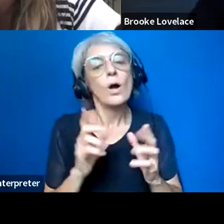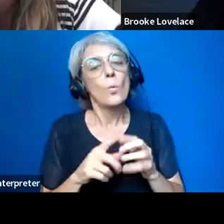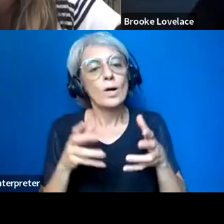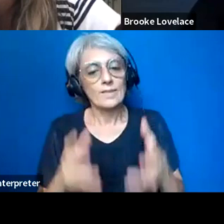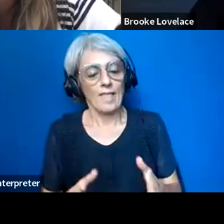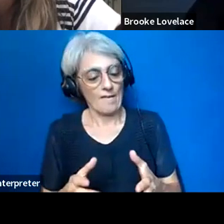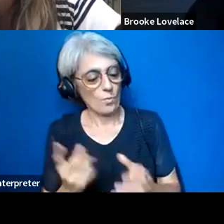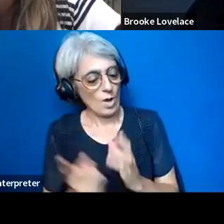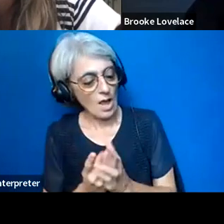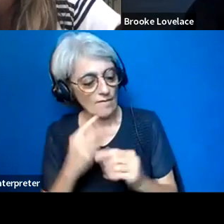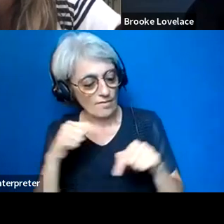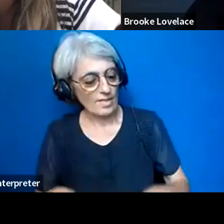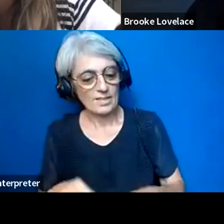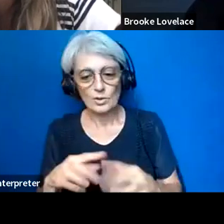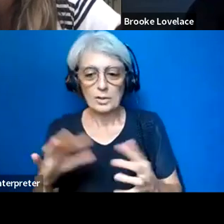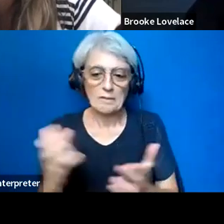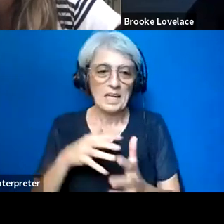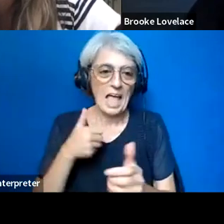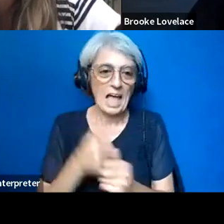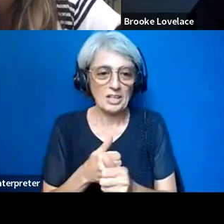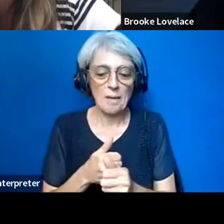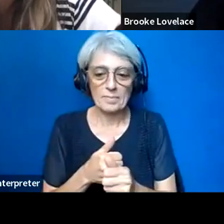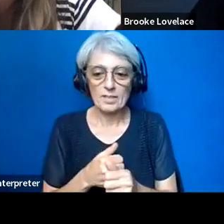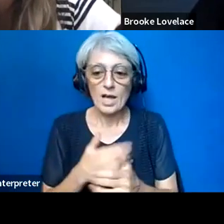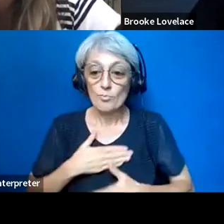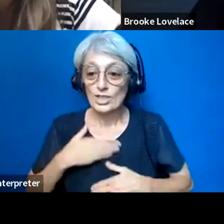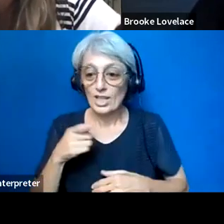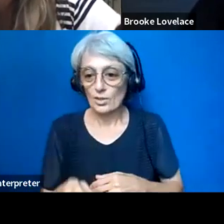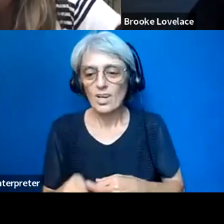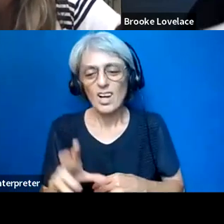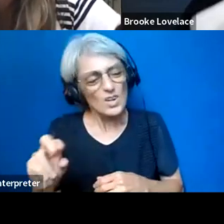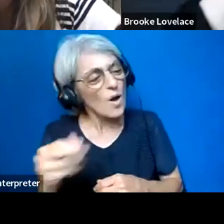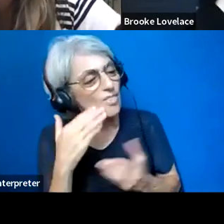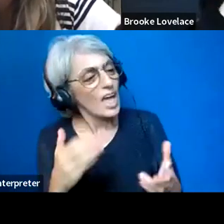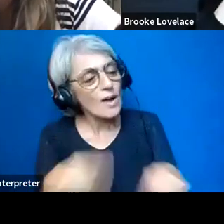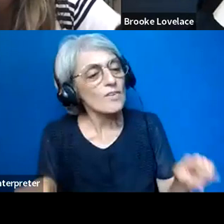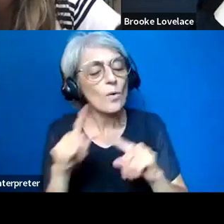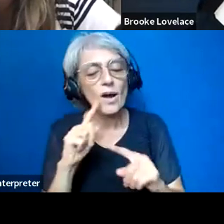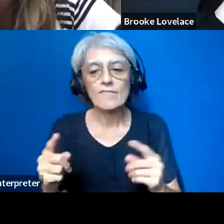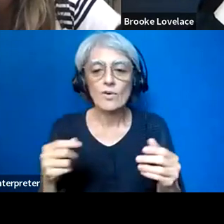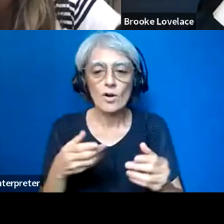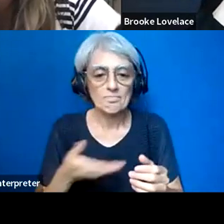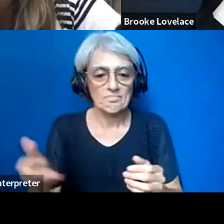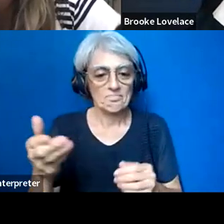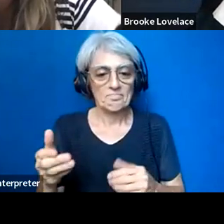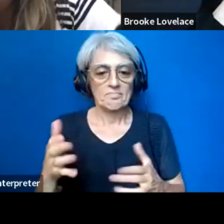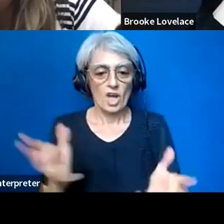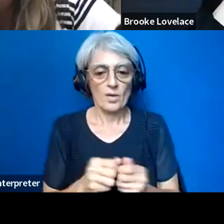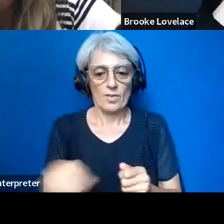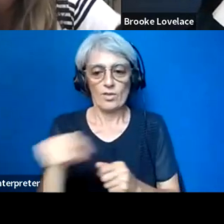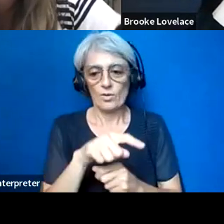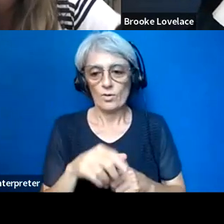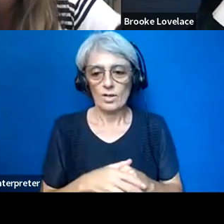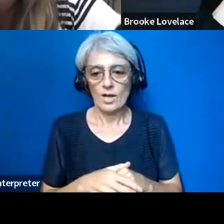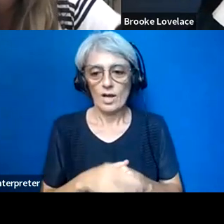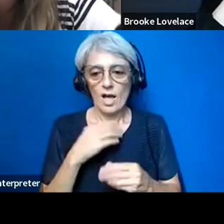stuff, but really appreciate you taking the time. No, yep. Thank you everyone for having me on. Appreciate meeting with you. And I'll just plug our